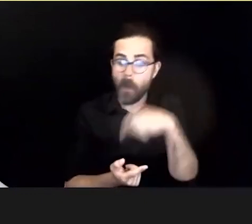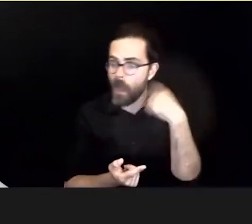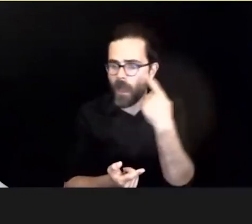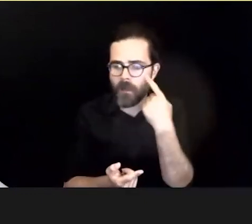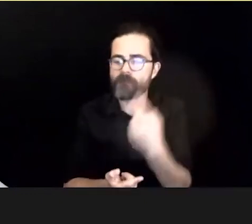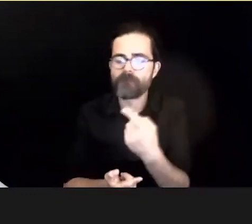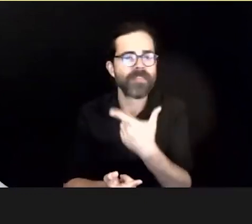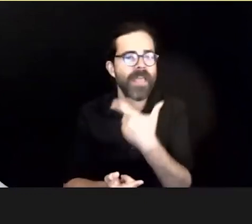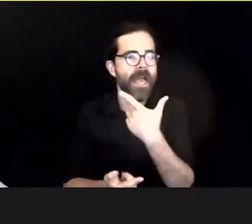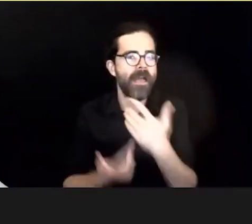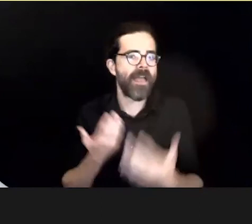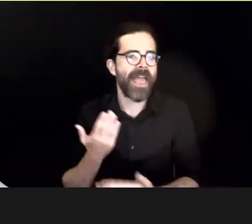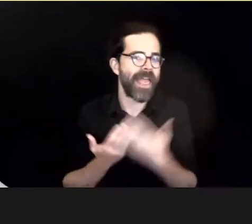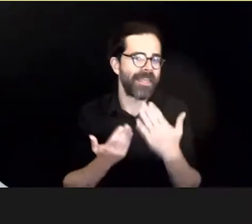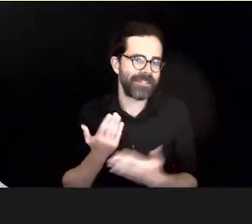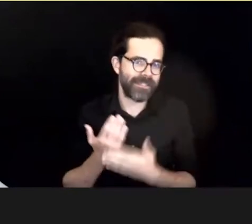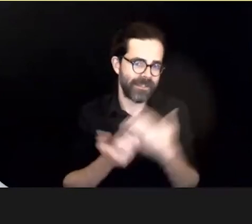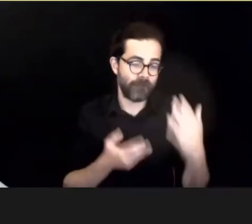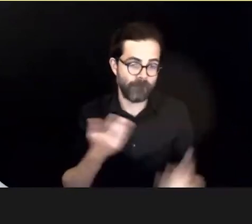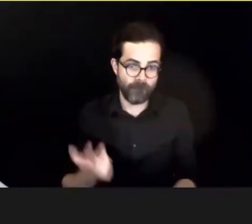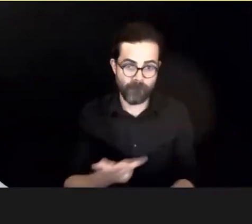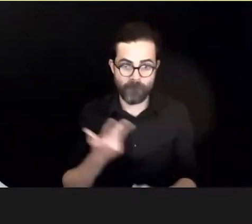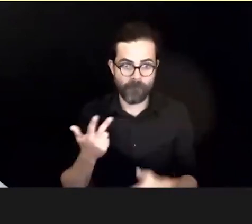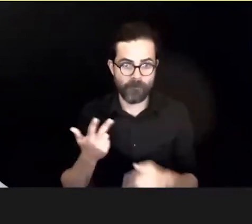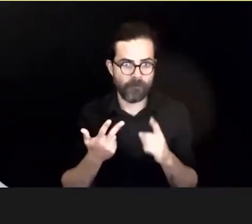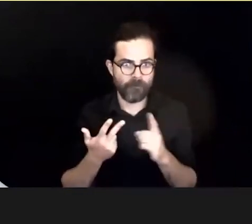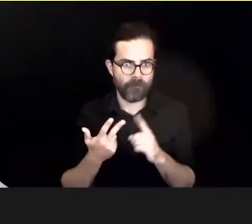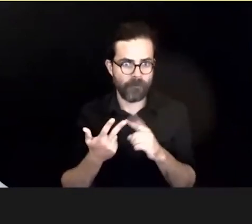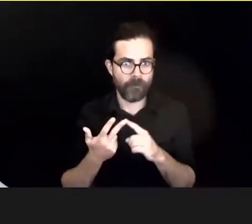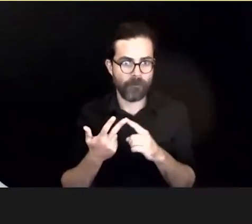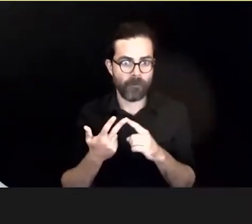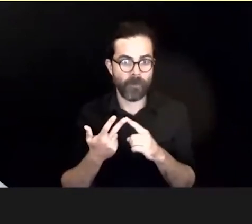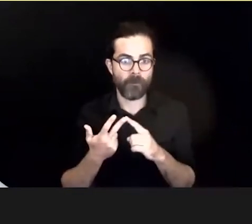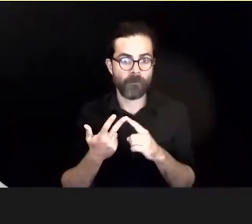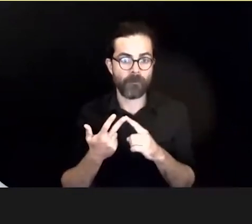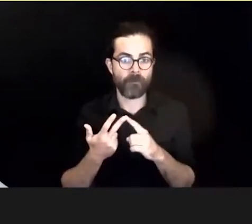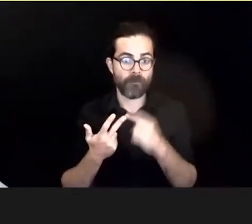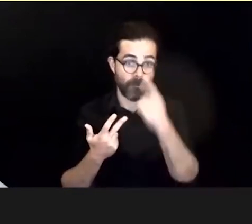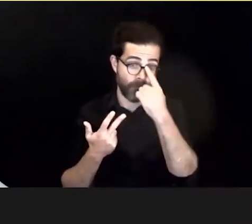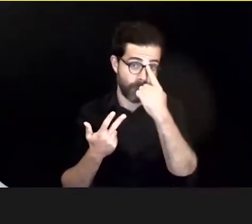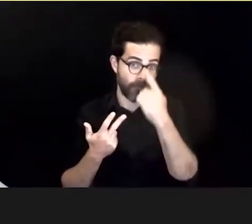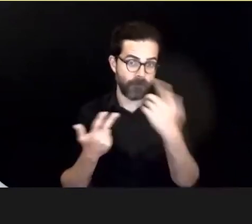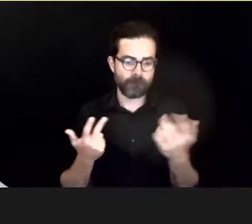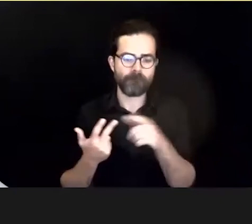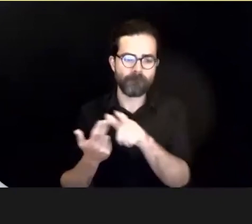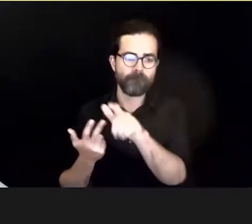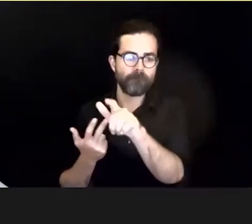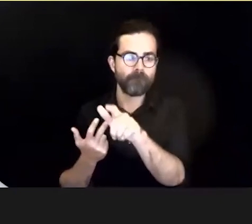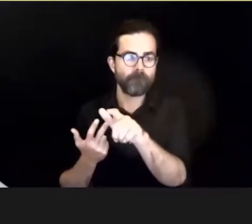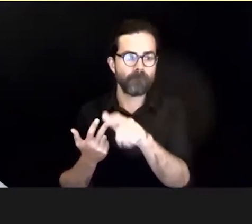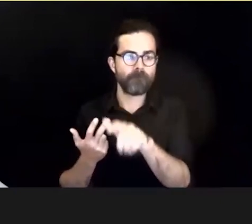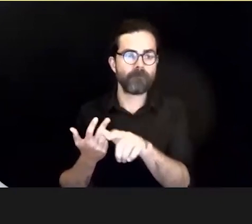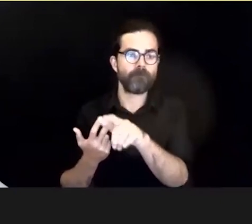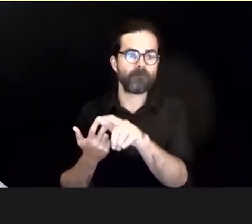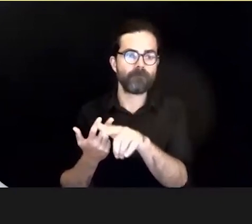In the third place, adequate way of operating. People who don't have the ability to see can